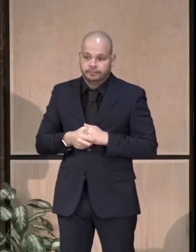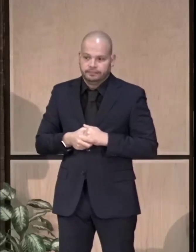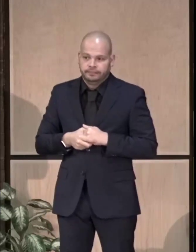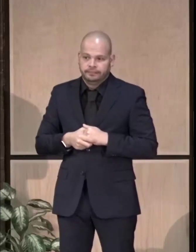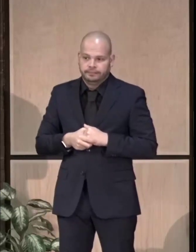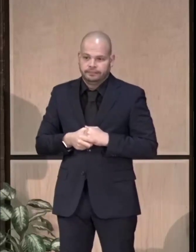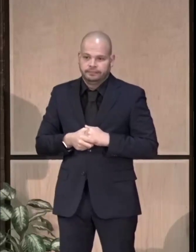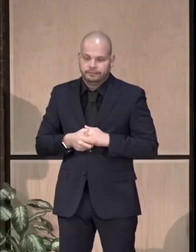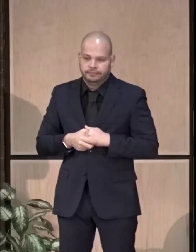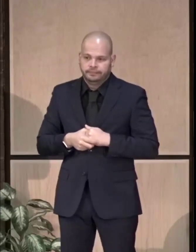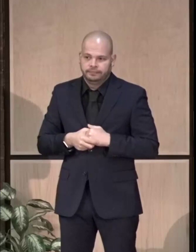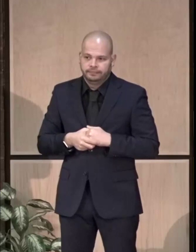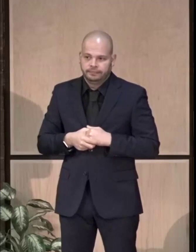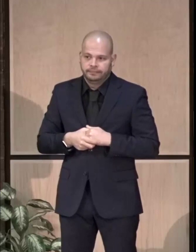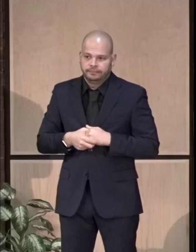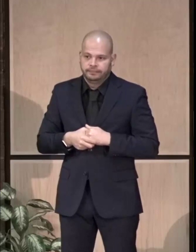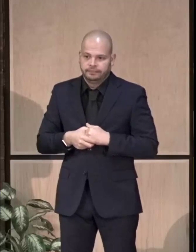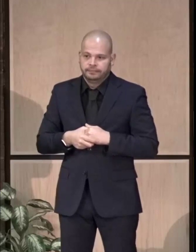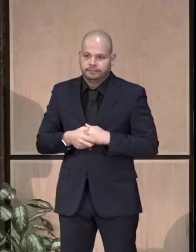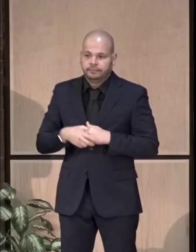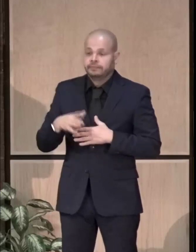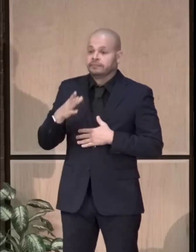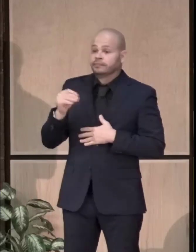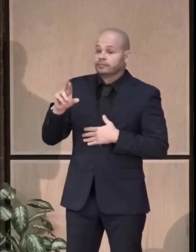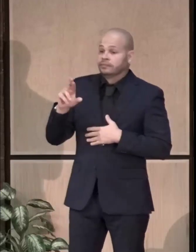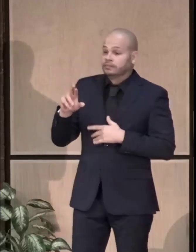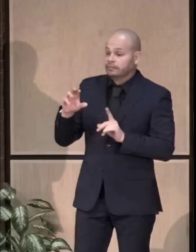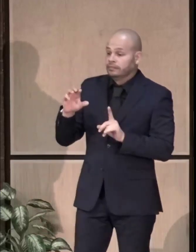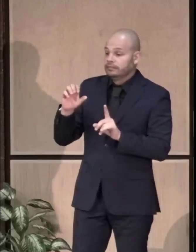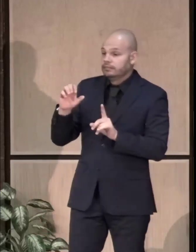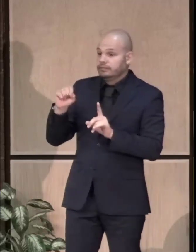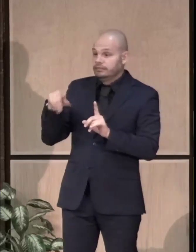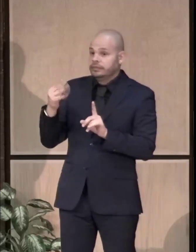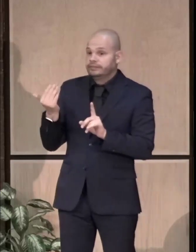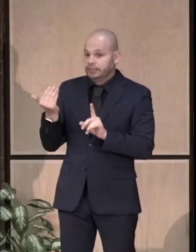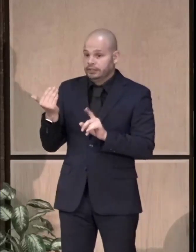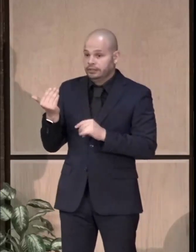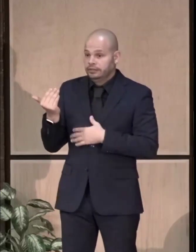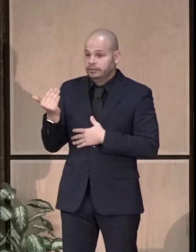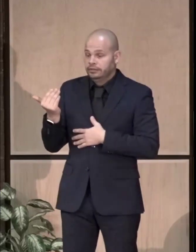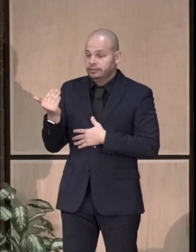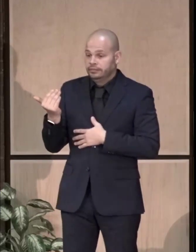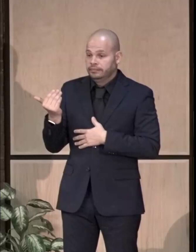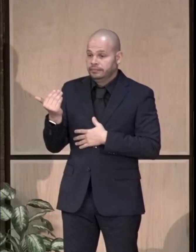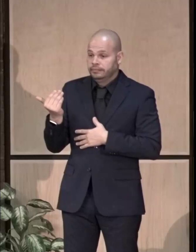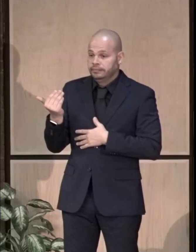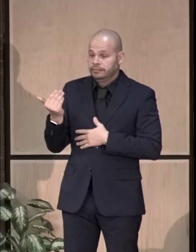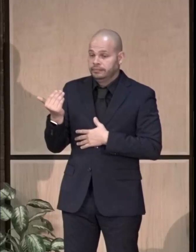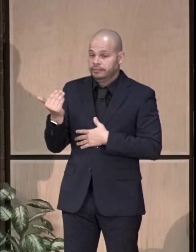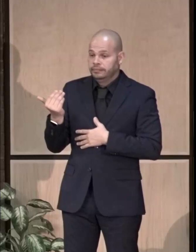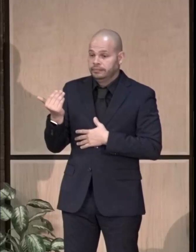on the 15th of September, it notes that was the last time you had contact with Sergeant Carr,